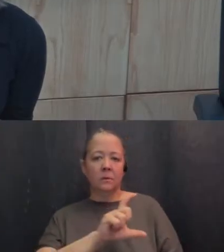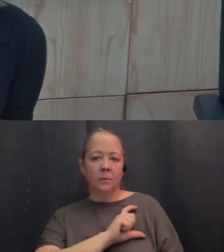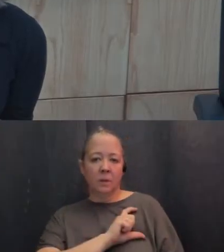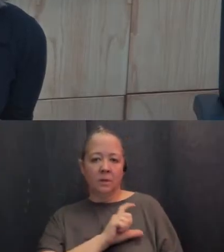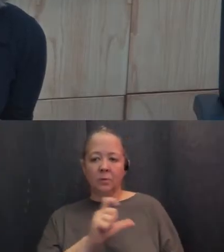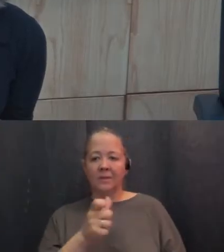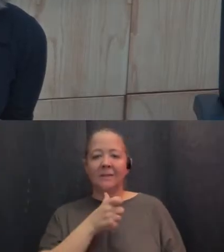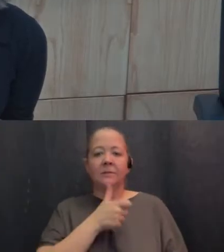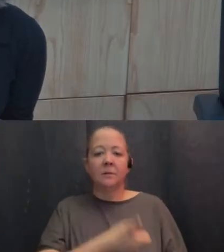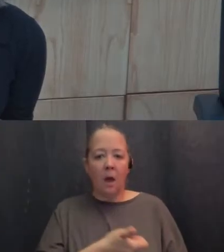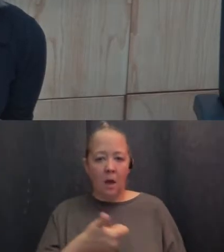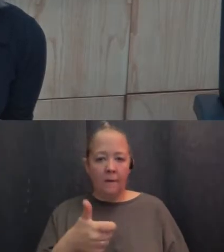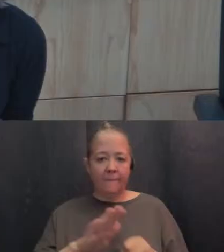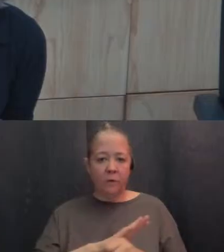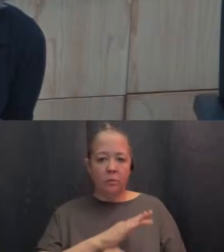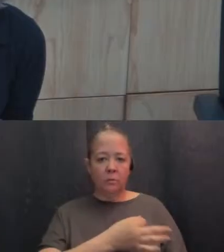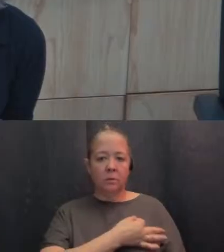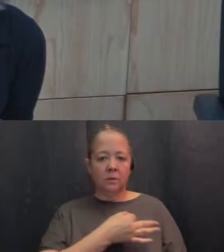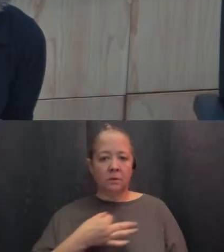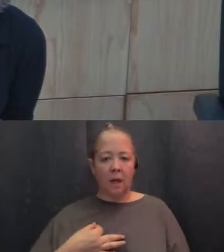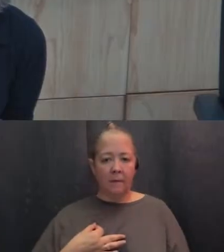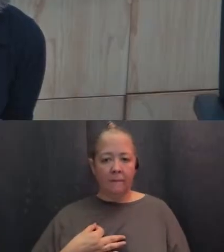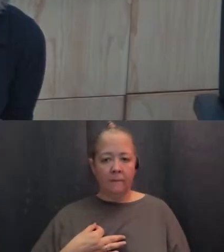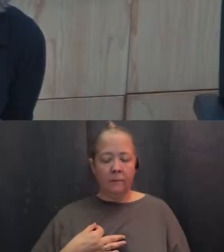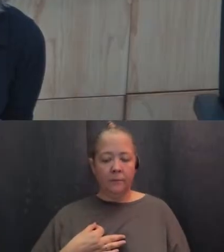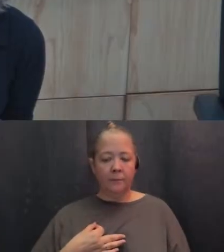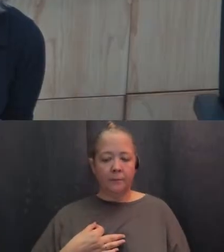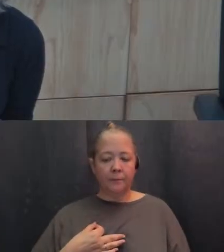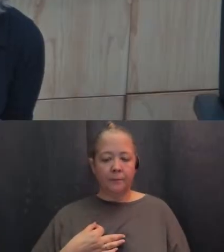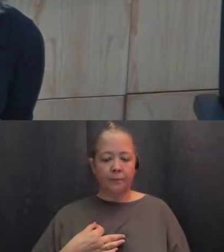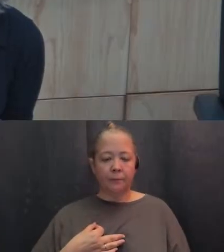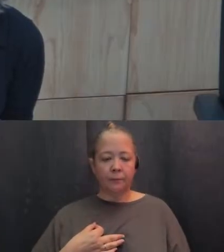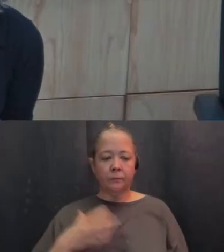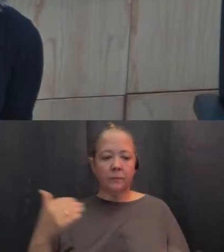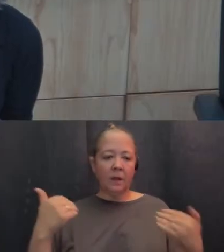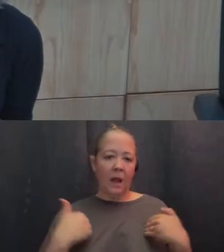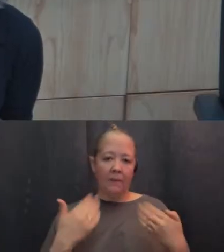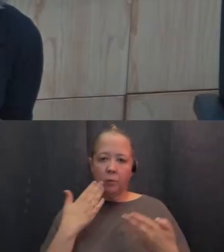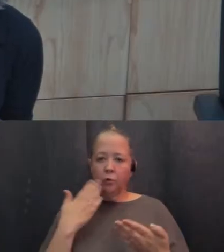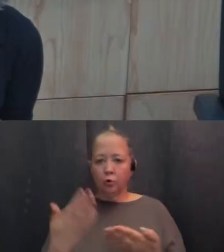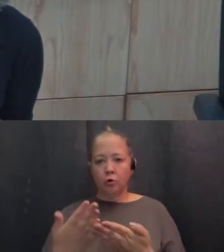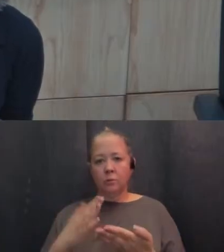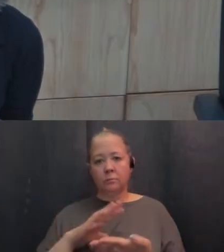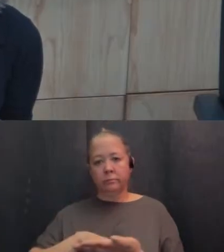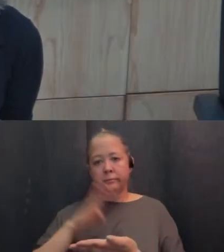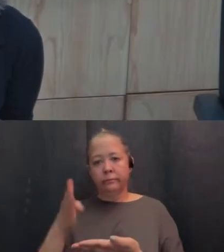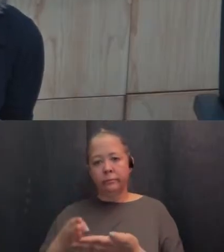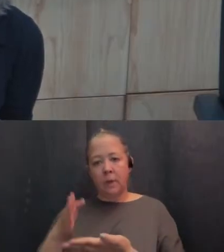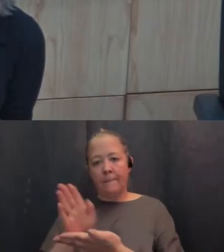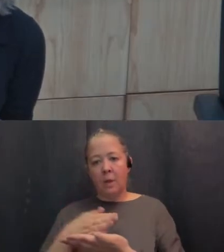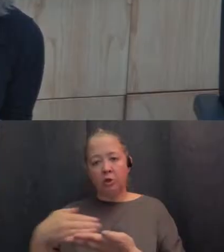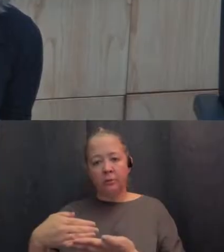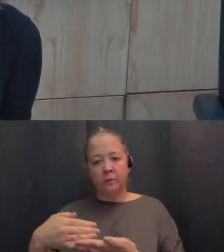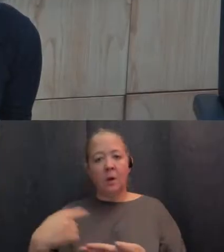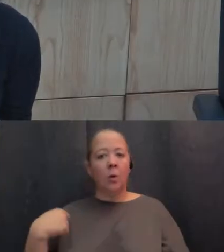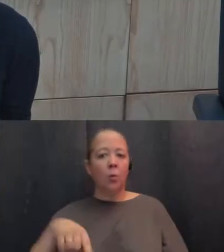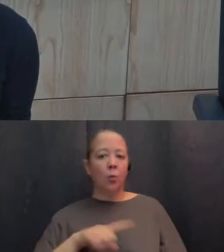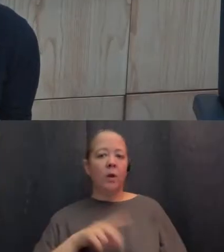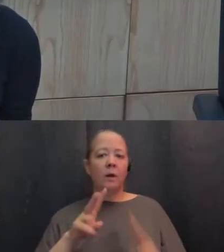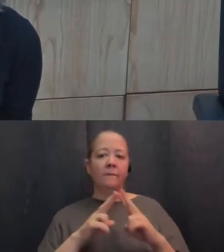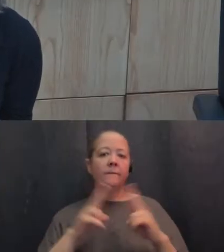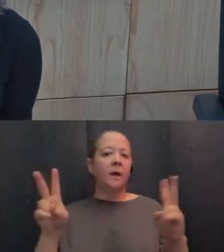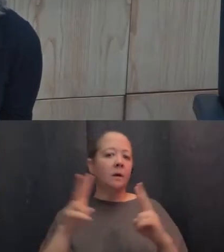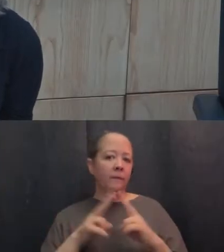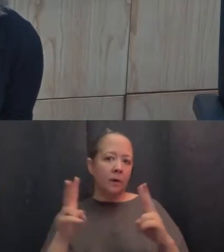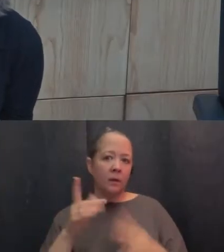staffed in order to have a reasonable budget. We are very, very lucky now that we have a